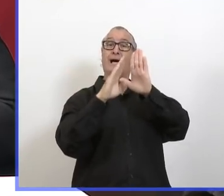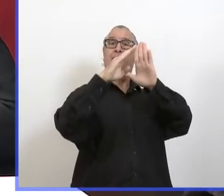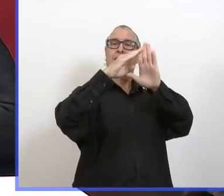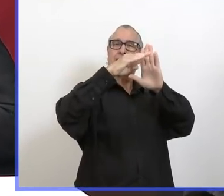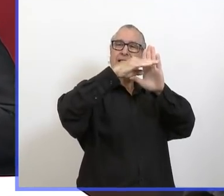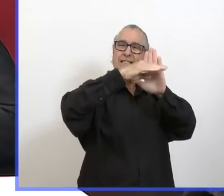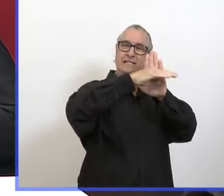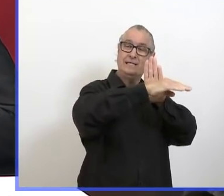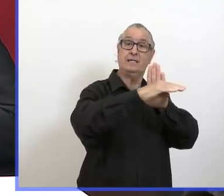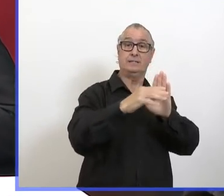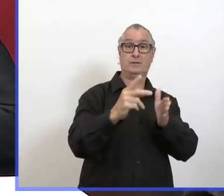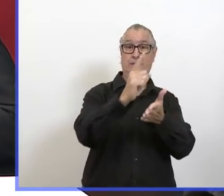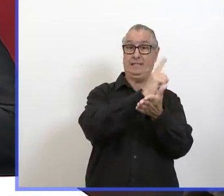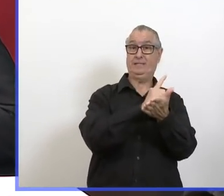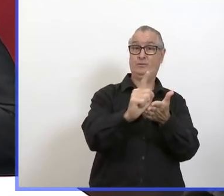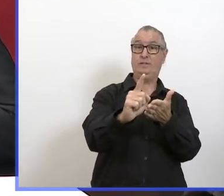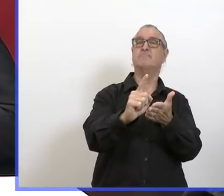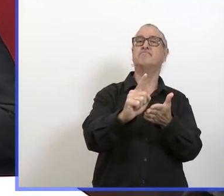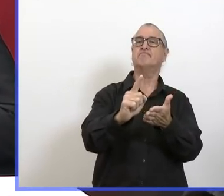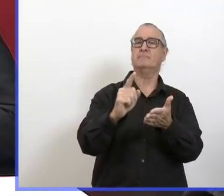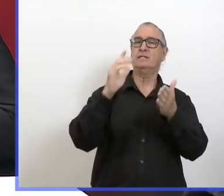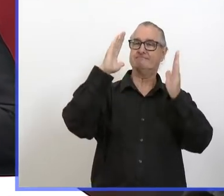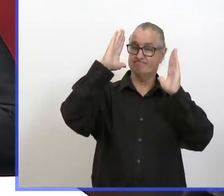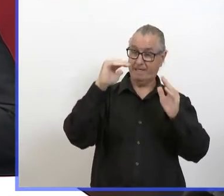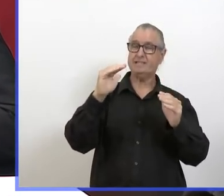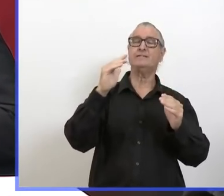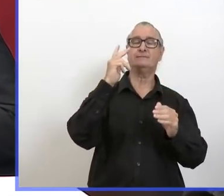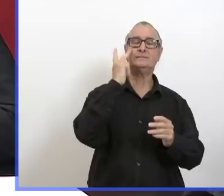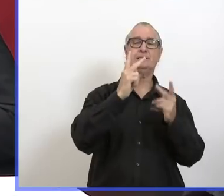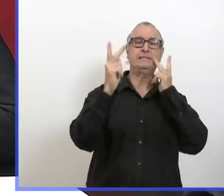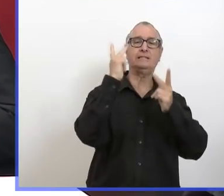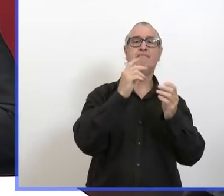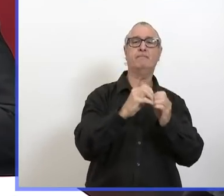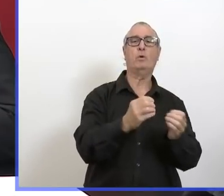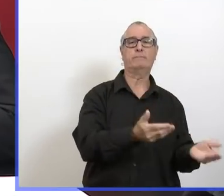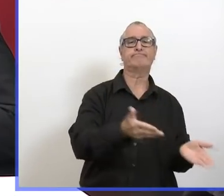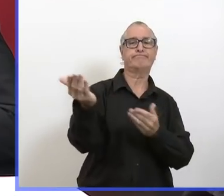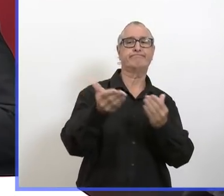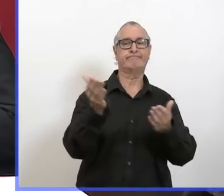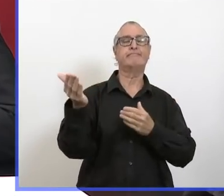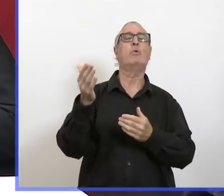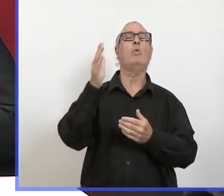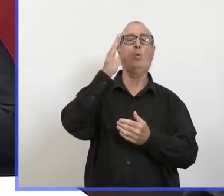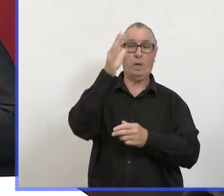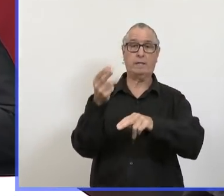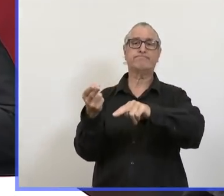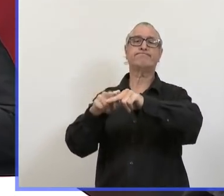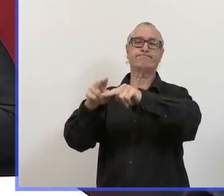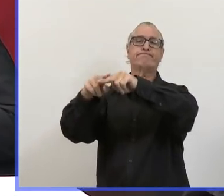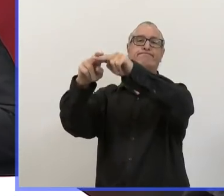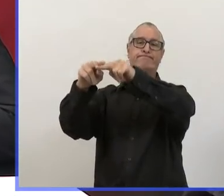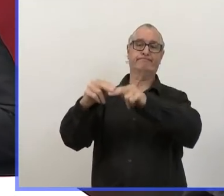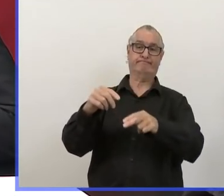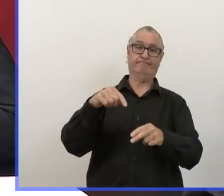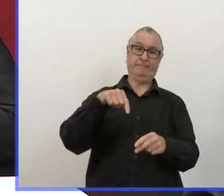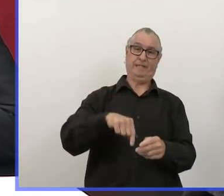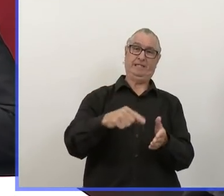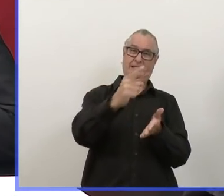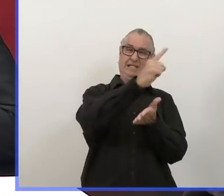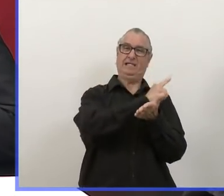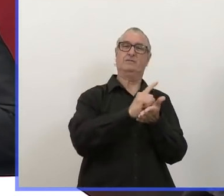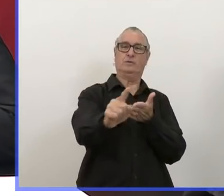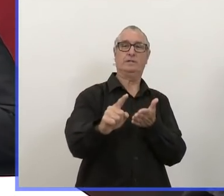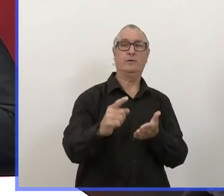sure. So there isn't a set number for each one of those variables that you describe. You know, we're going to take a look at all